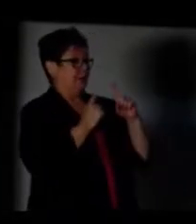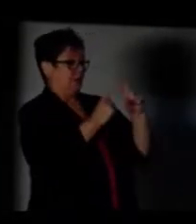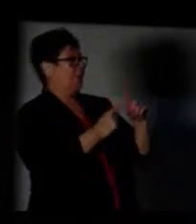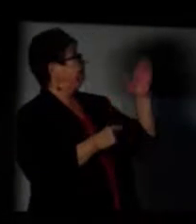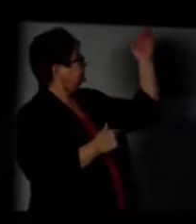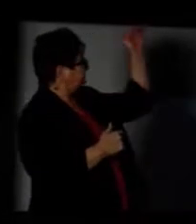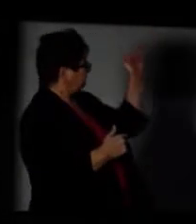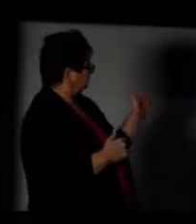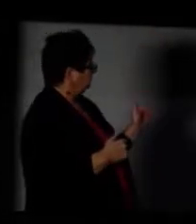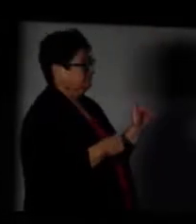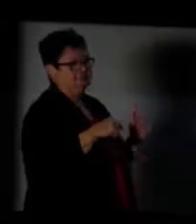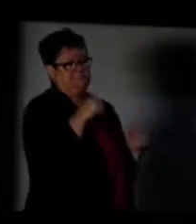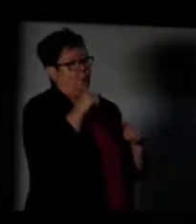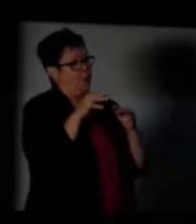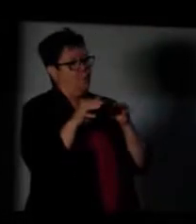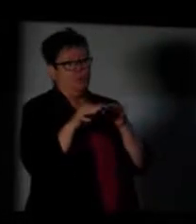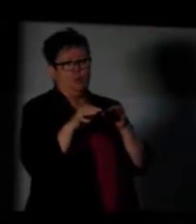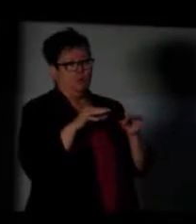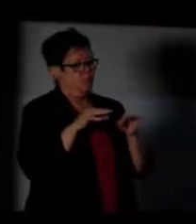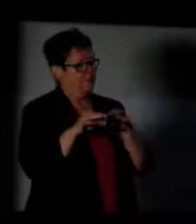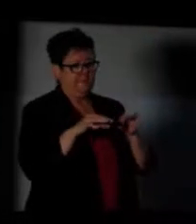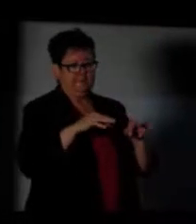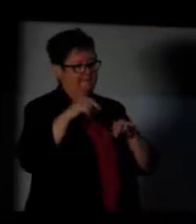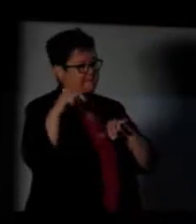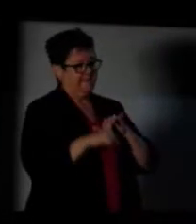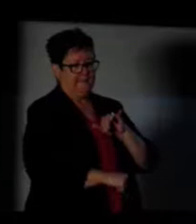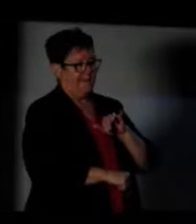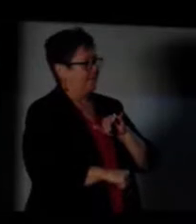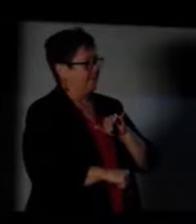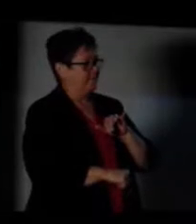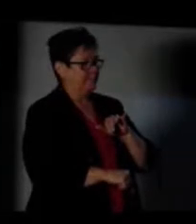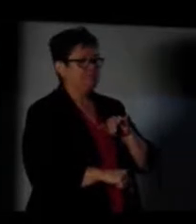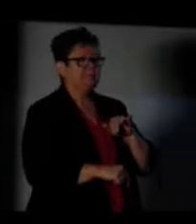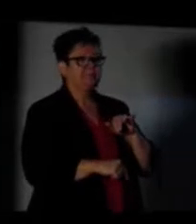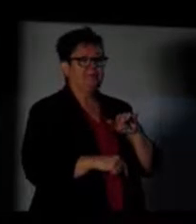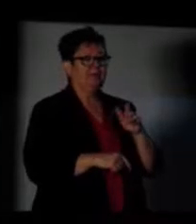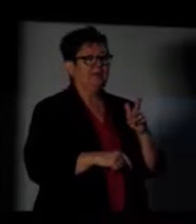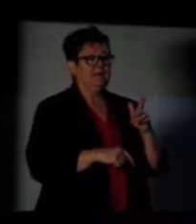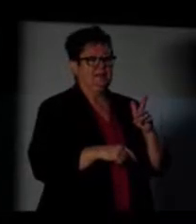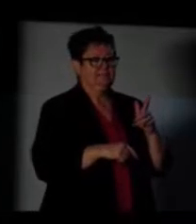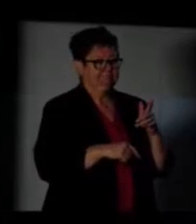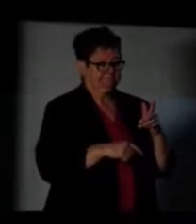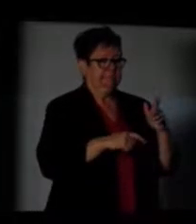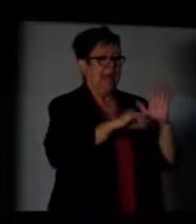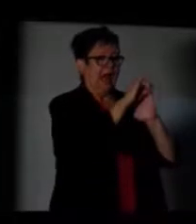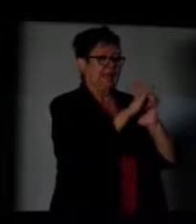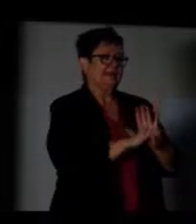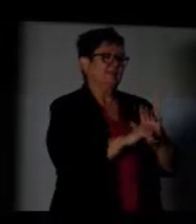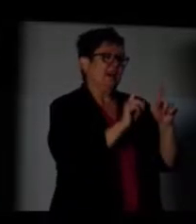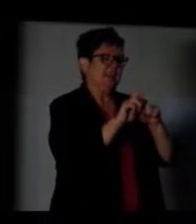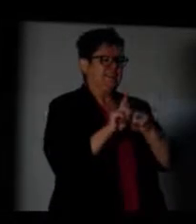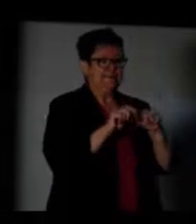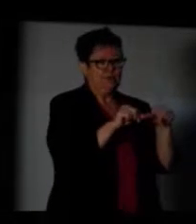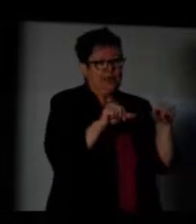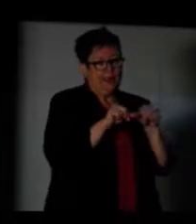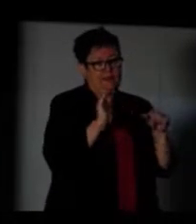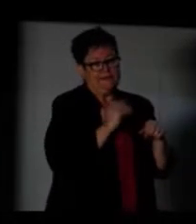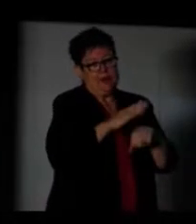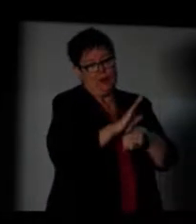in detail, but what we did is we identified different areas of our business that we wanted to change, and we set